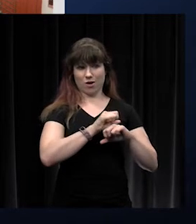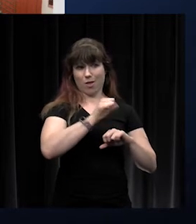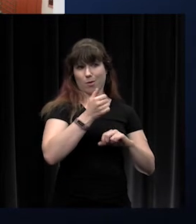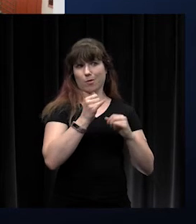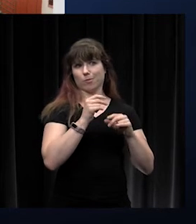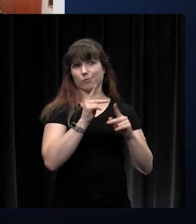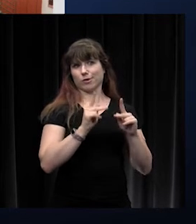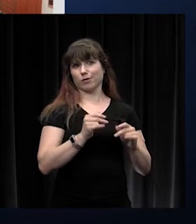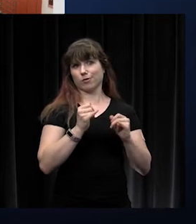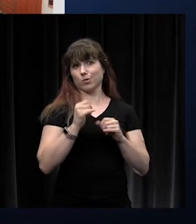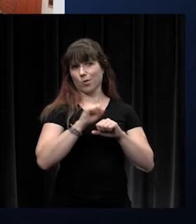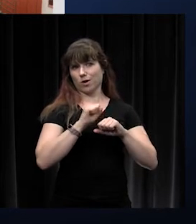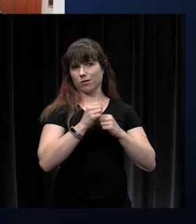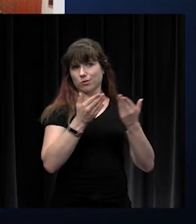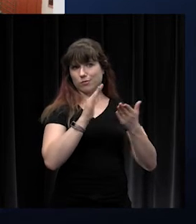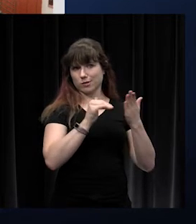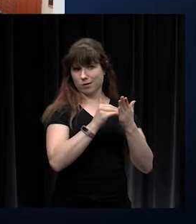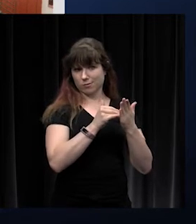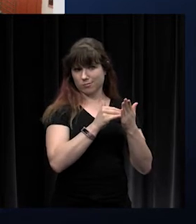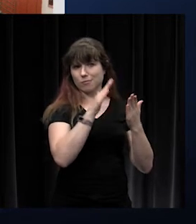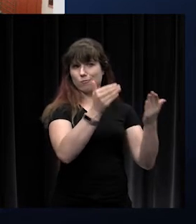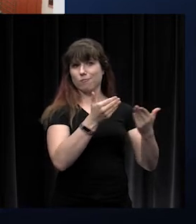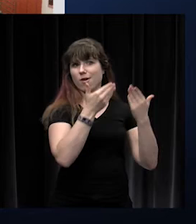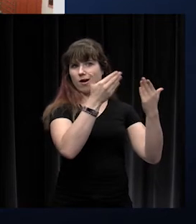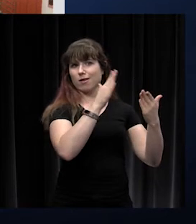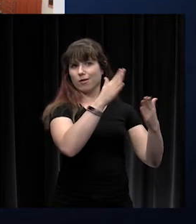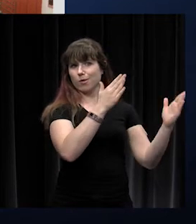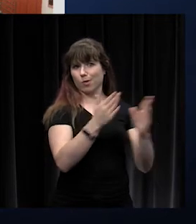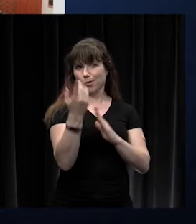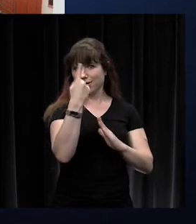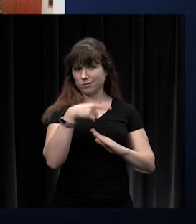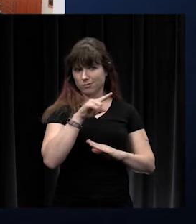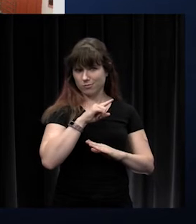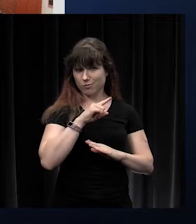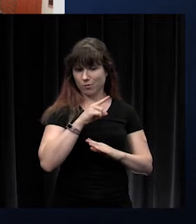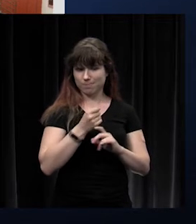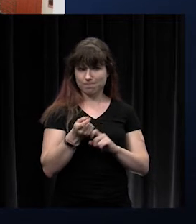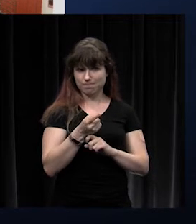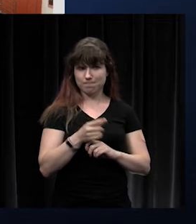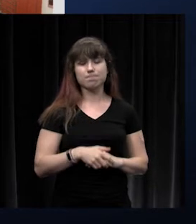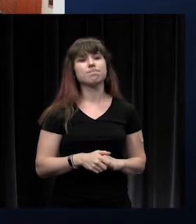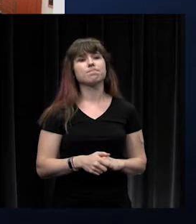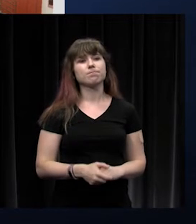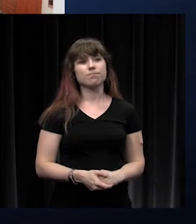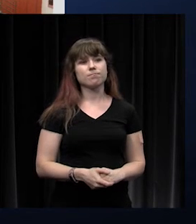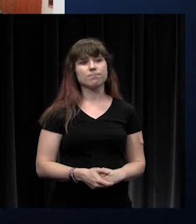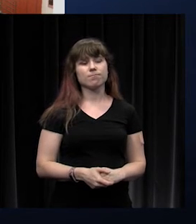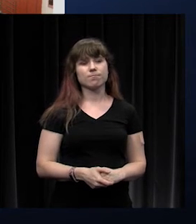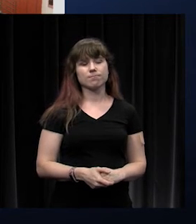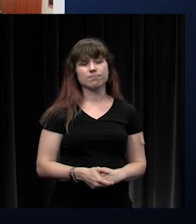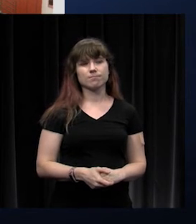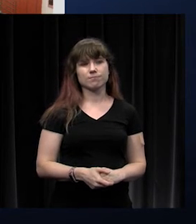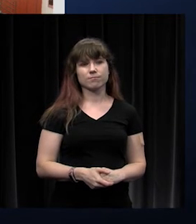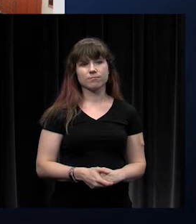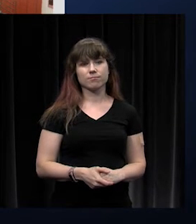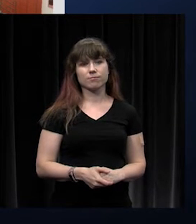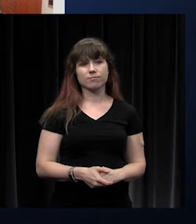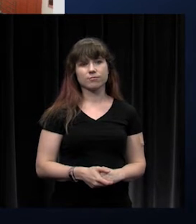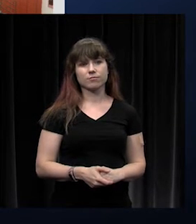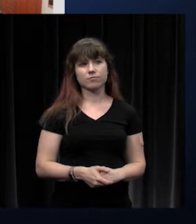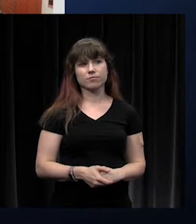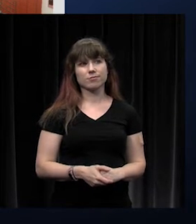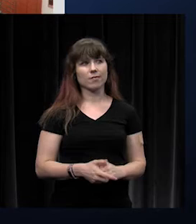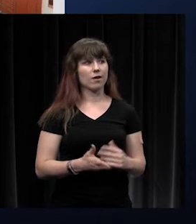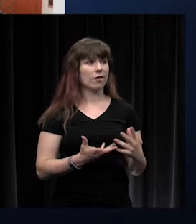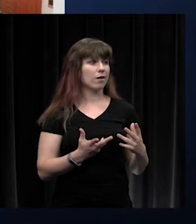provided some information on what they're doing, and they have been doing, to prepare our facilities for our students and our staff. Everything